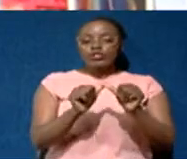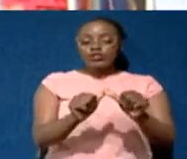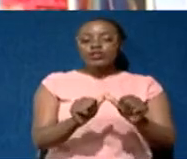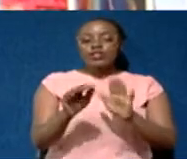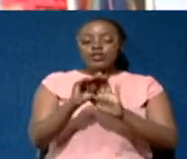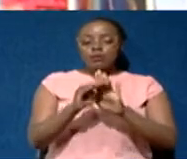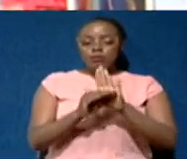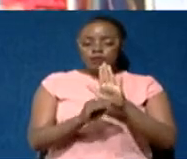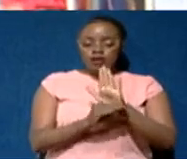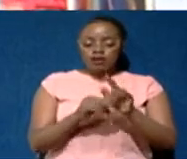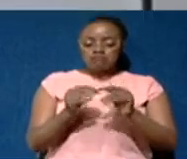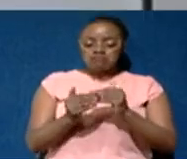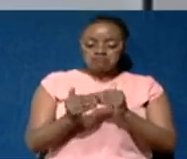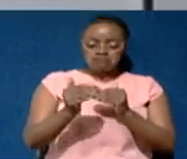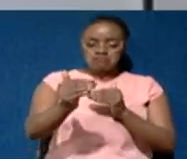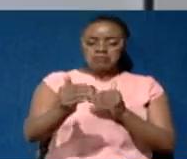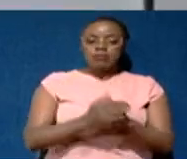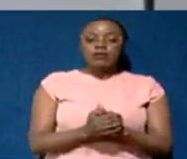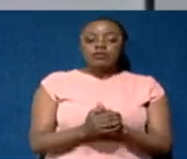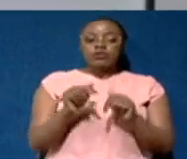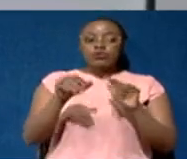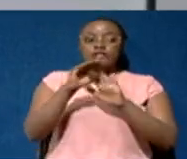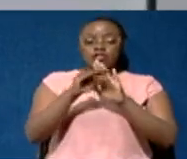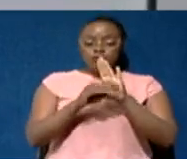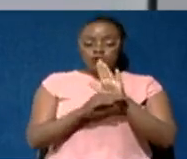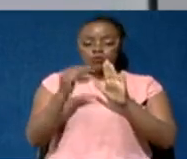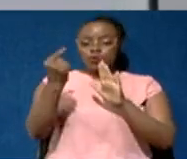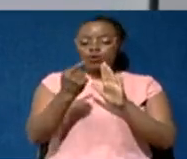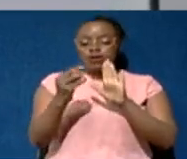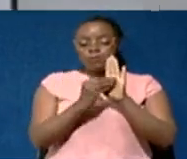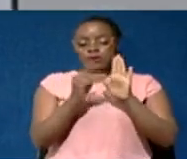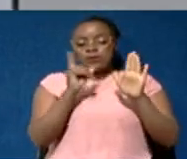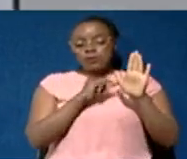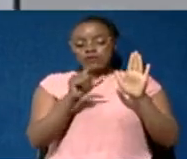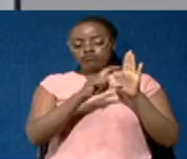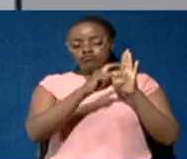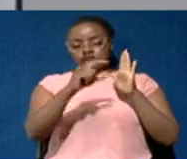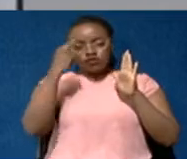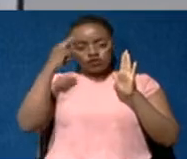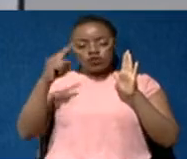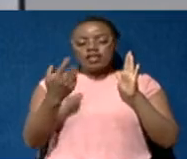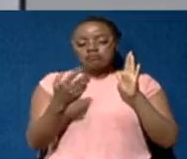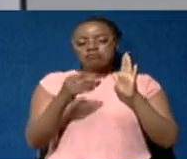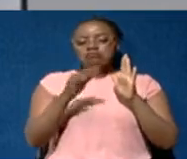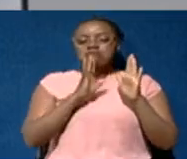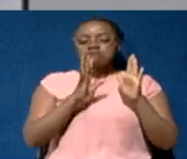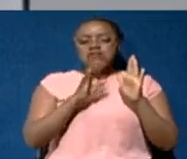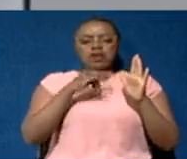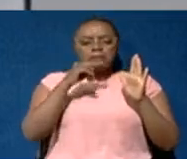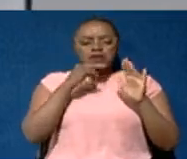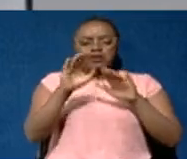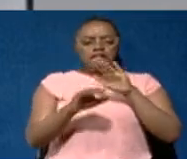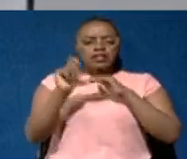the program from there. Today's program, however, only indicated a slot for the state address. No mention